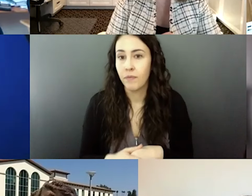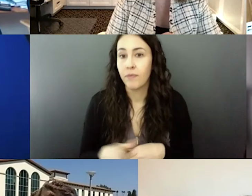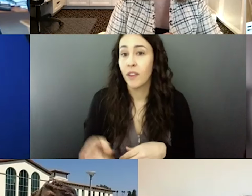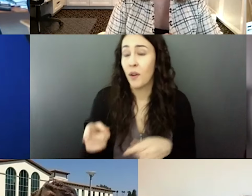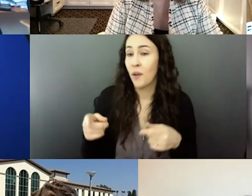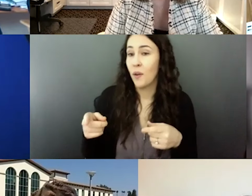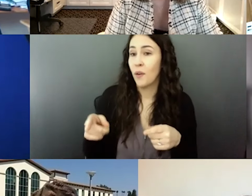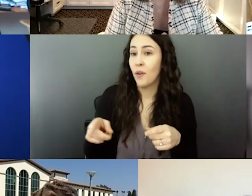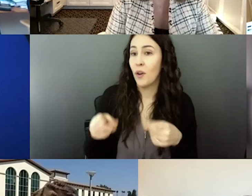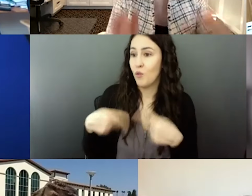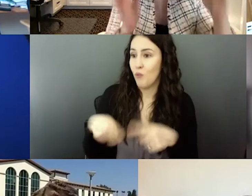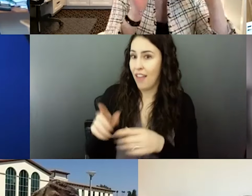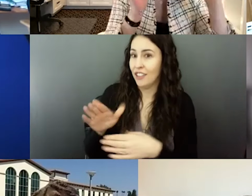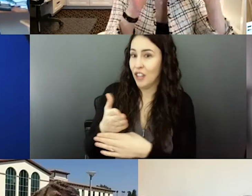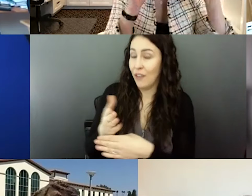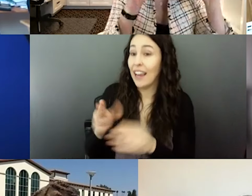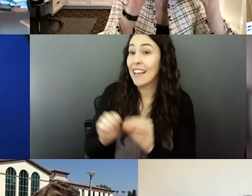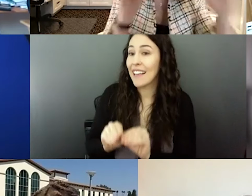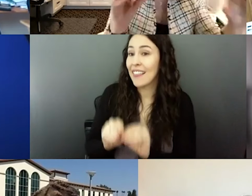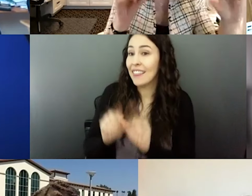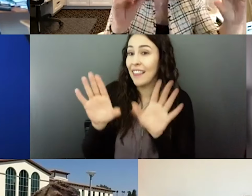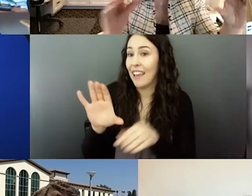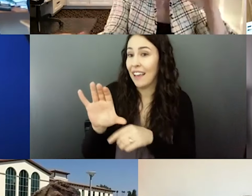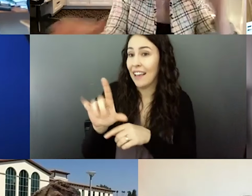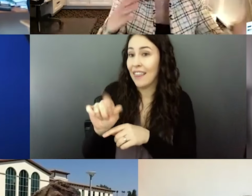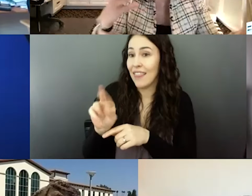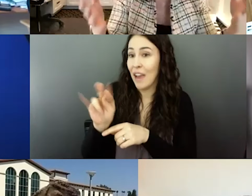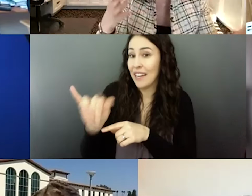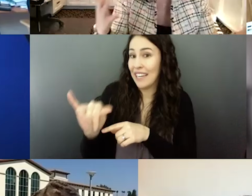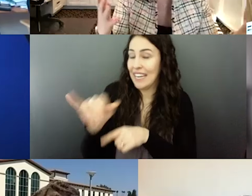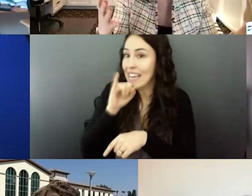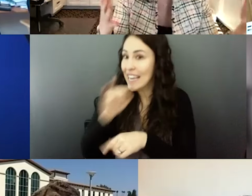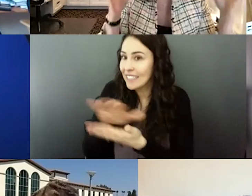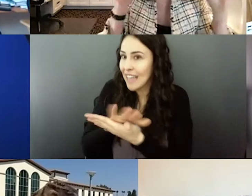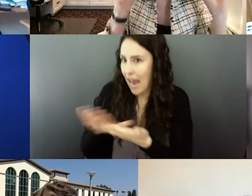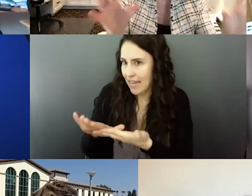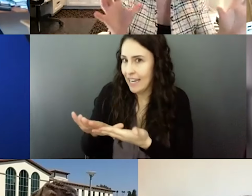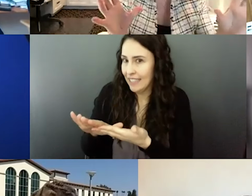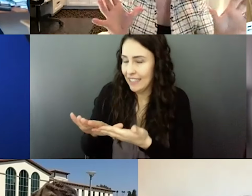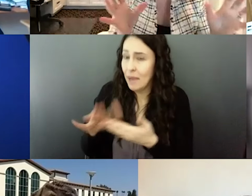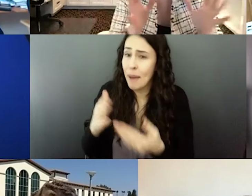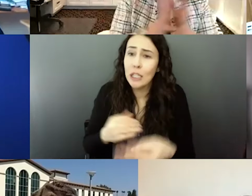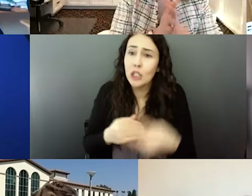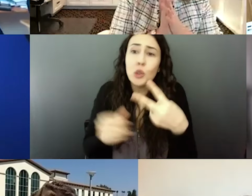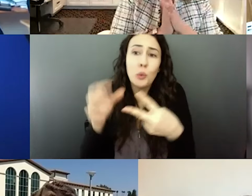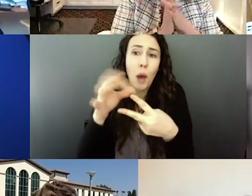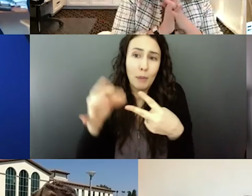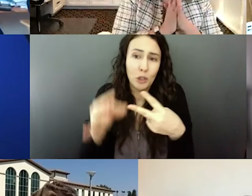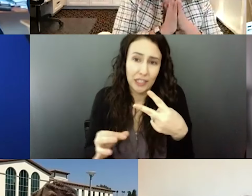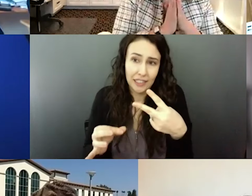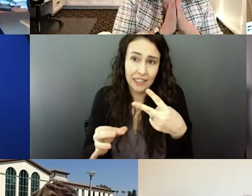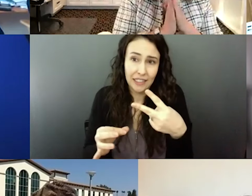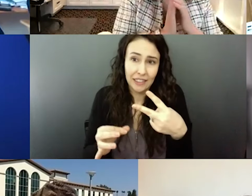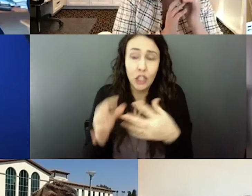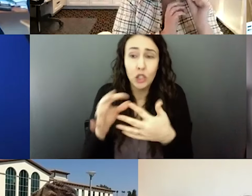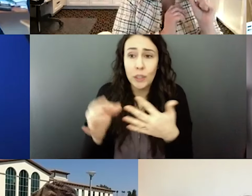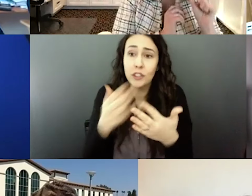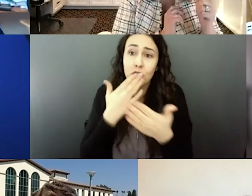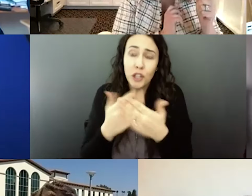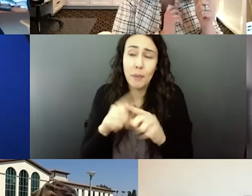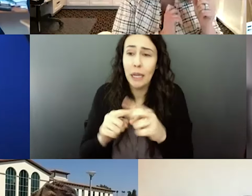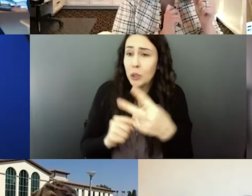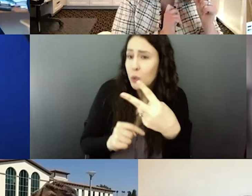like, clarity is kindness, right? Like, maybe give them 2 options. Like, choices are nice, but 2 options. And to your point about